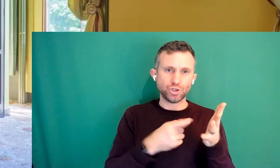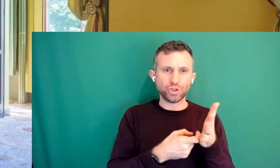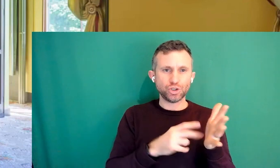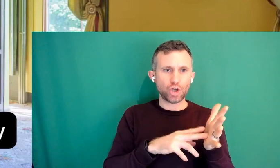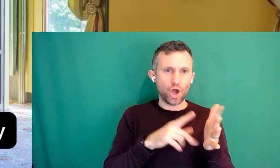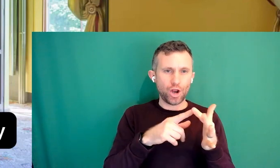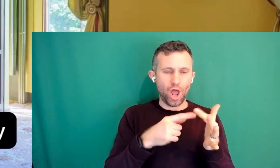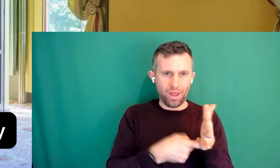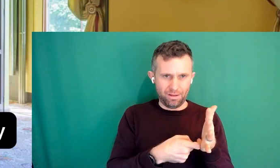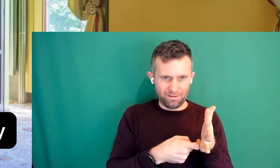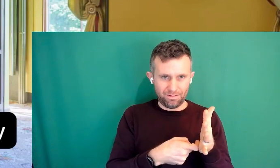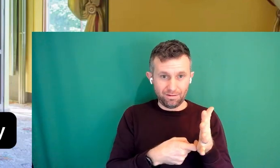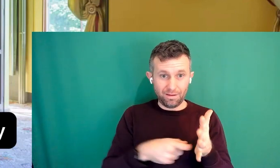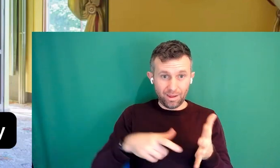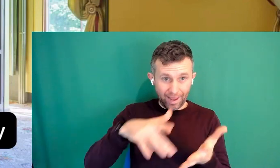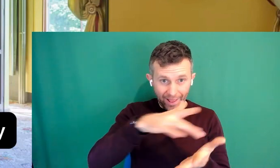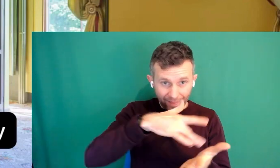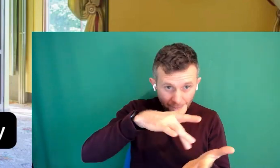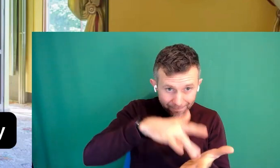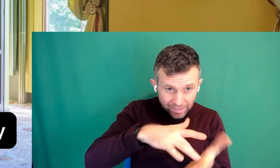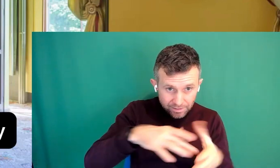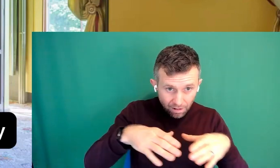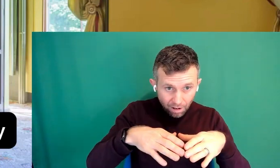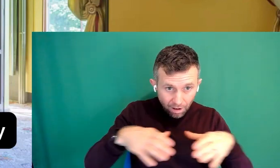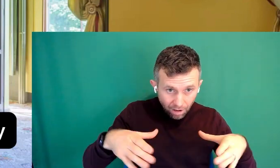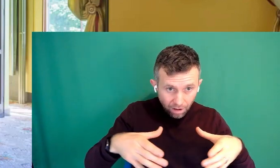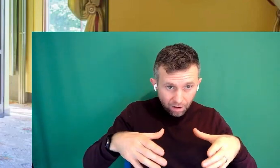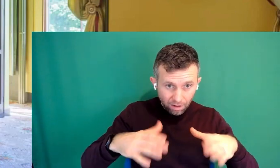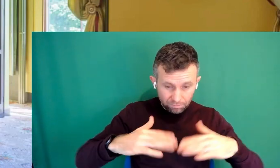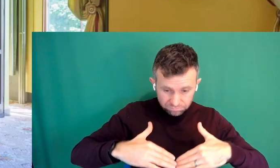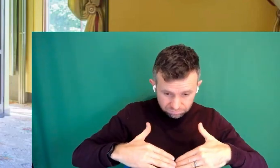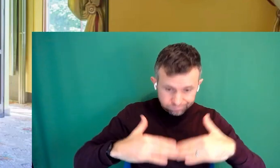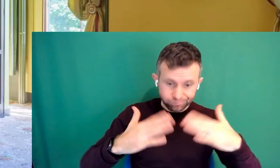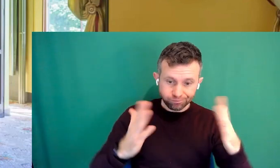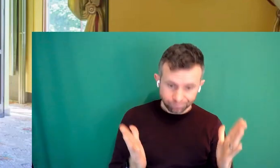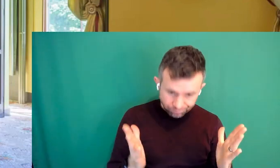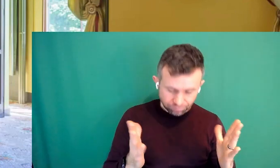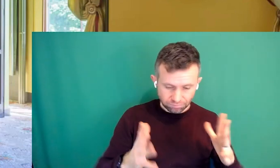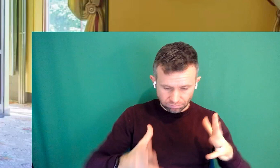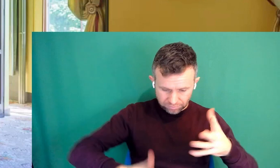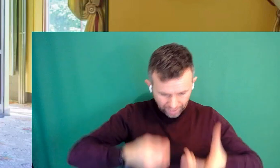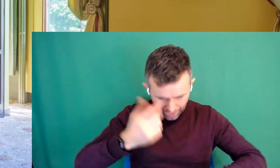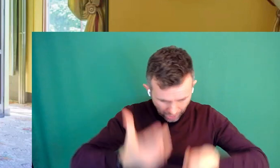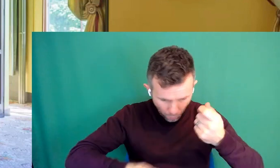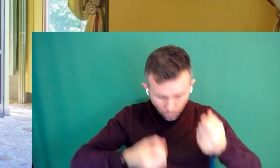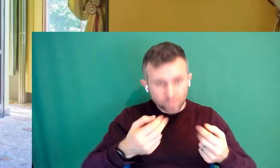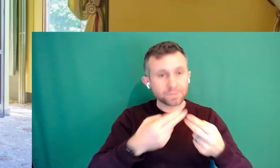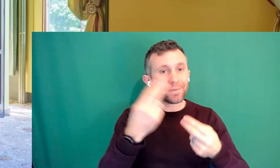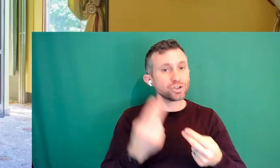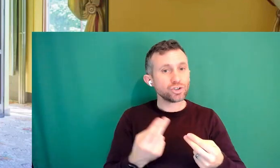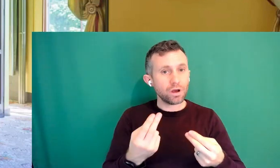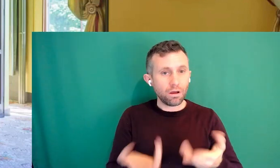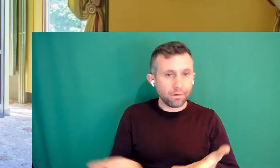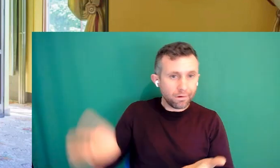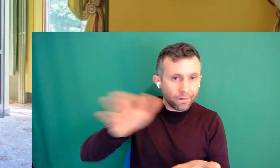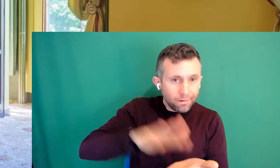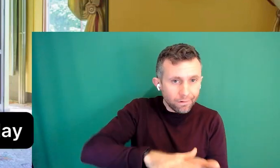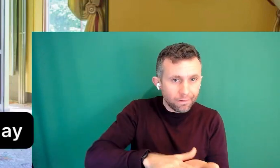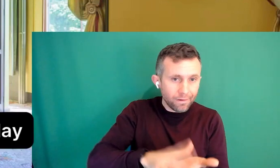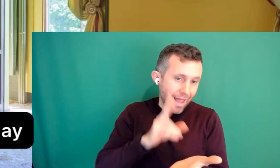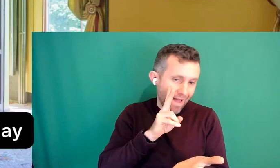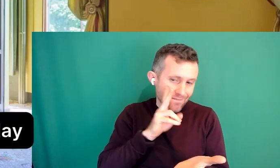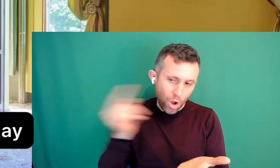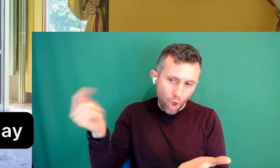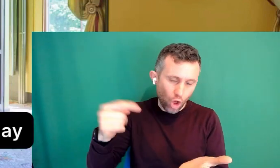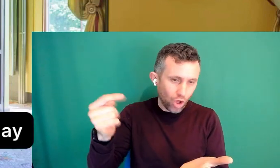Eliza would have used this room more frequently, playing music or hosting dances. This